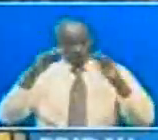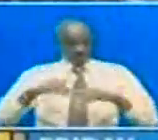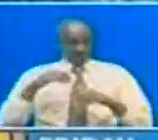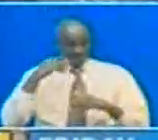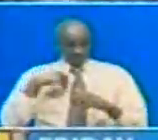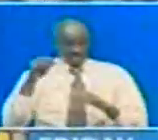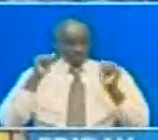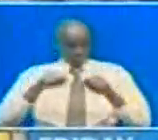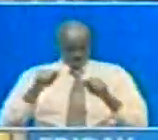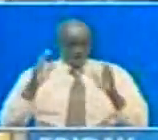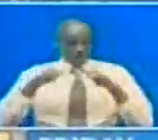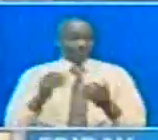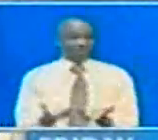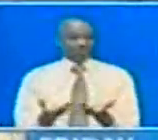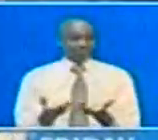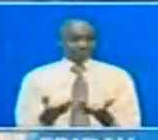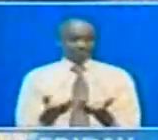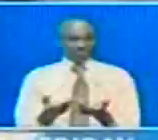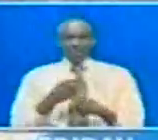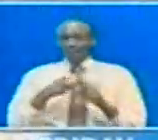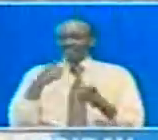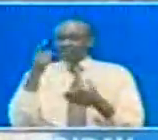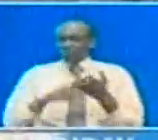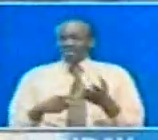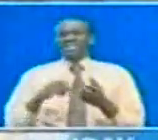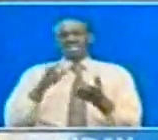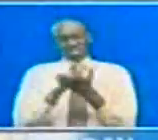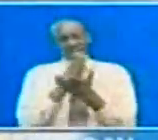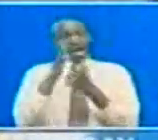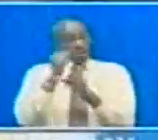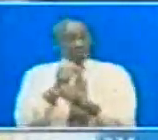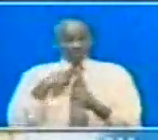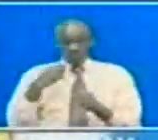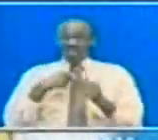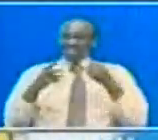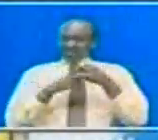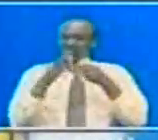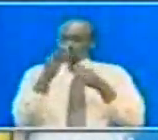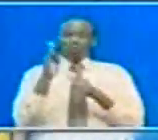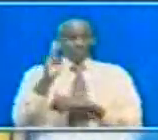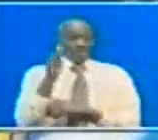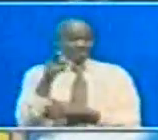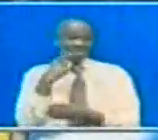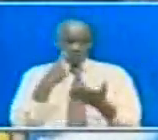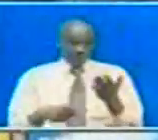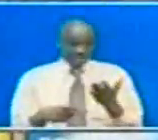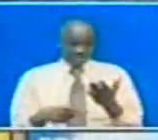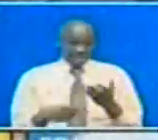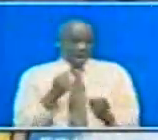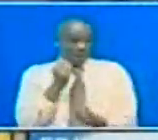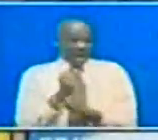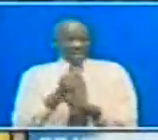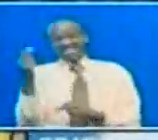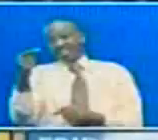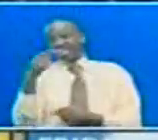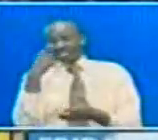consecutive full-year losses for the last 8 years and cost shareholders a staggering 72 billion shillings over the period. According to some workers and